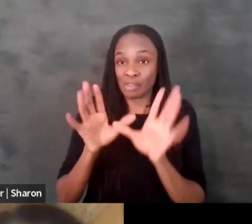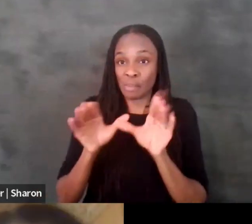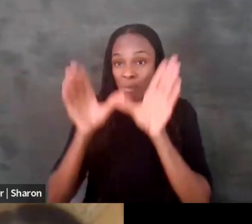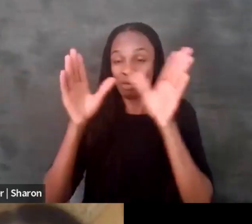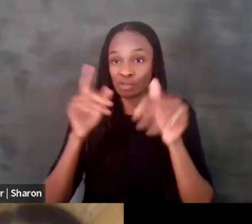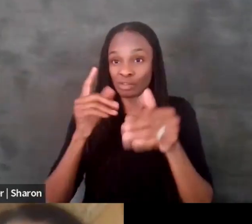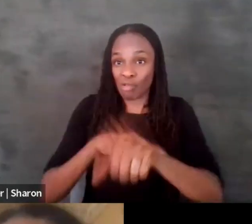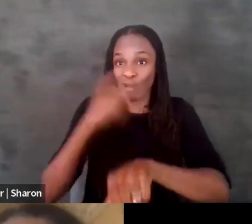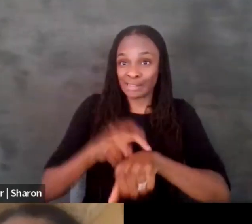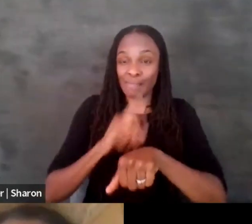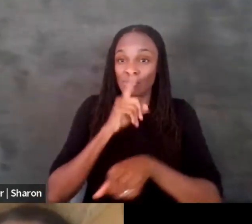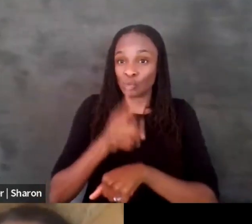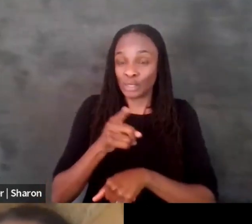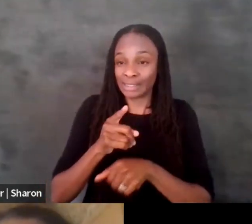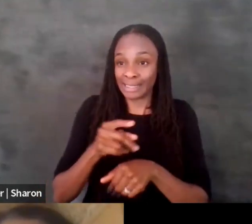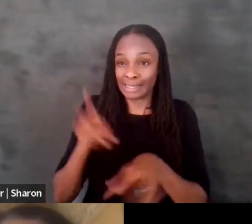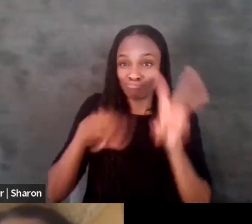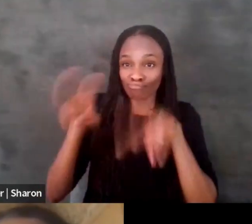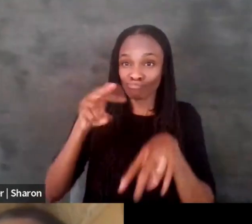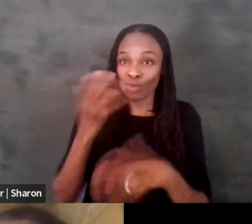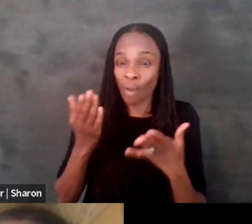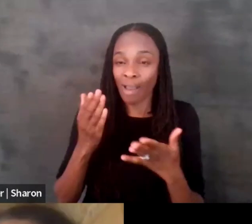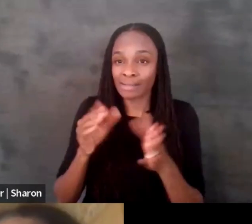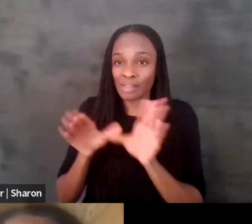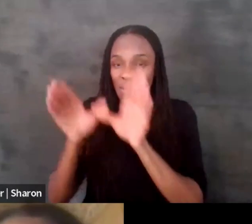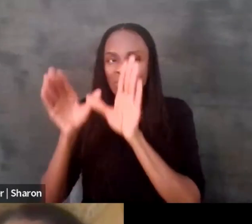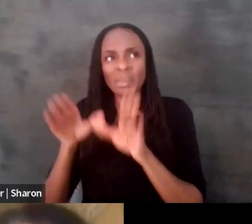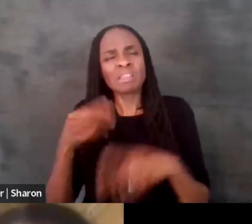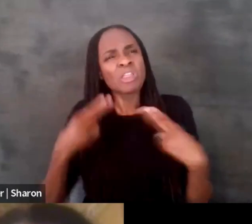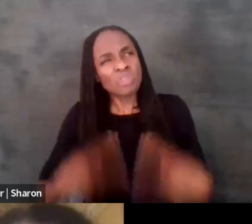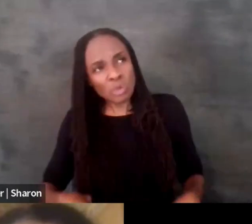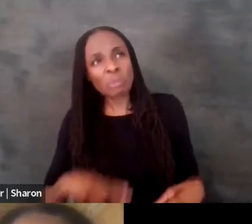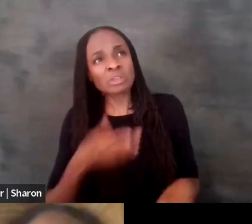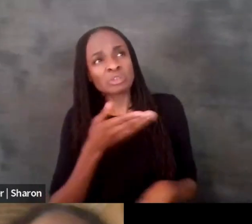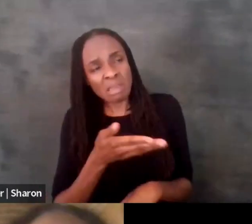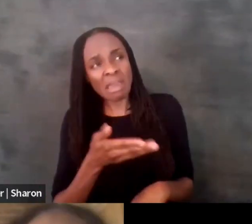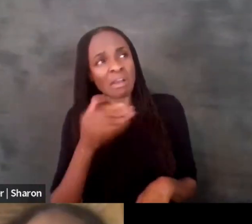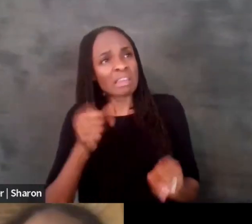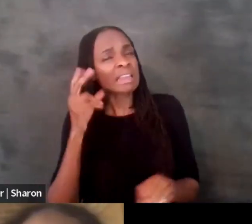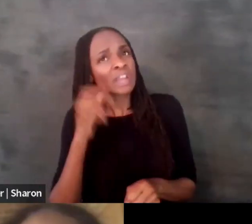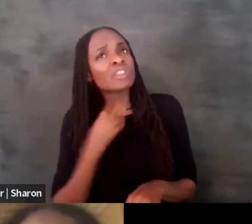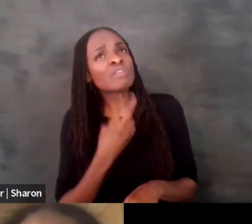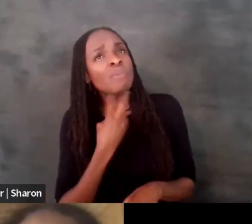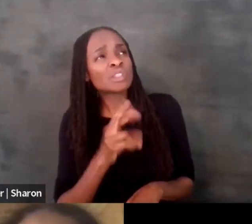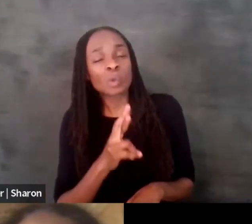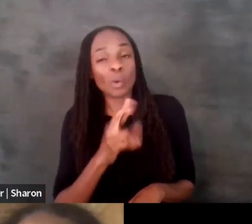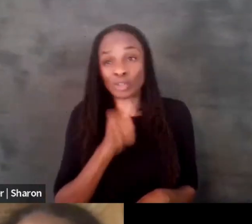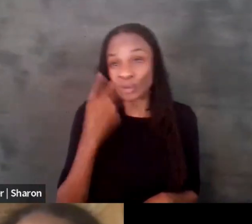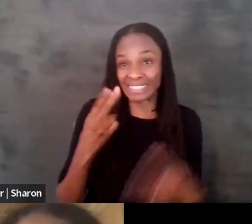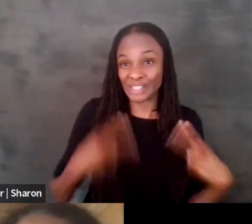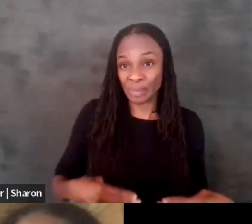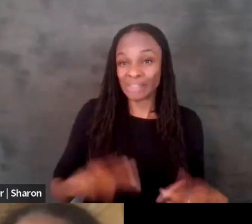in observing the moths. And the human beings are present in terms of voices, or maybe not present at all. So Mhm. we wanted to find